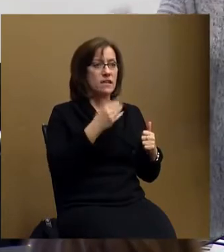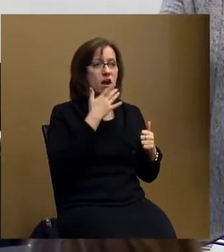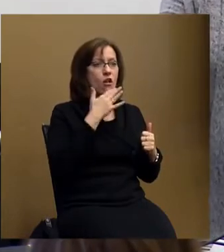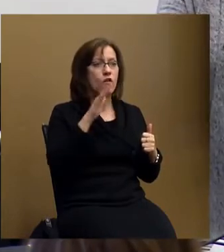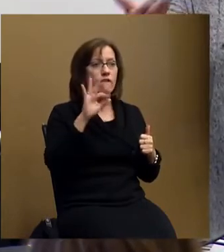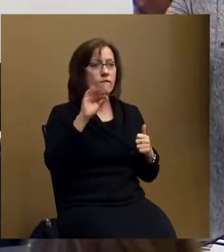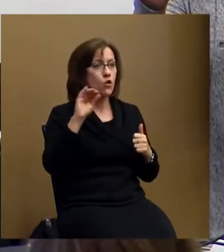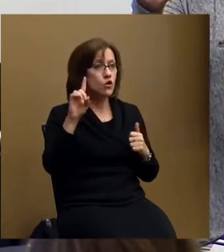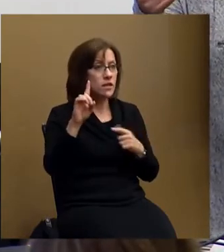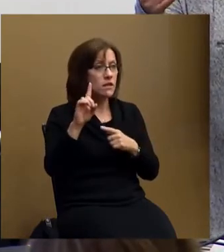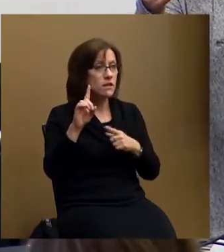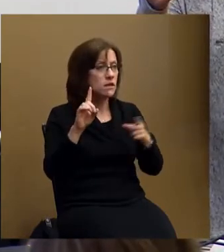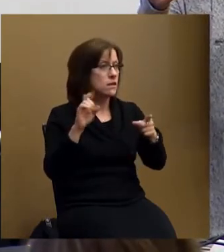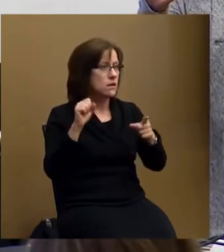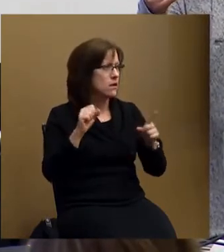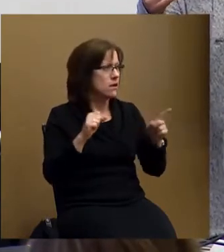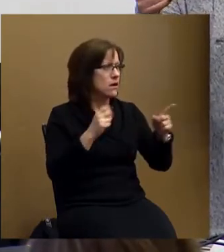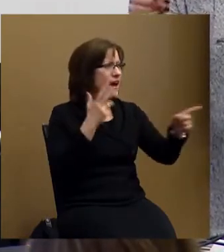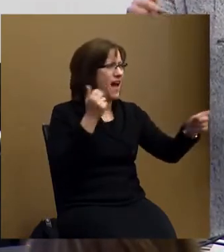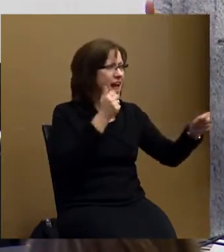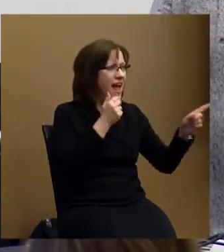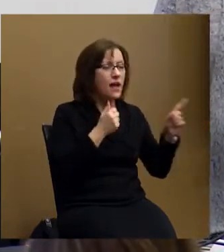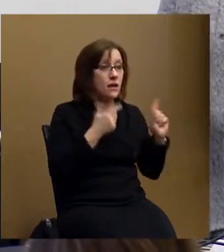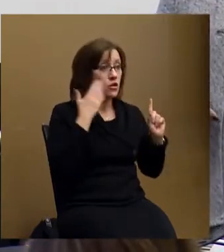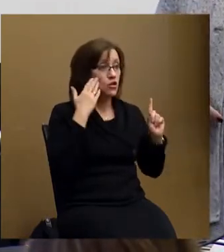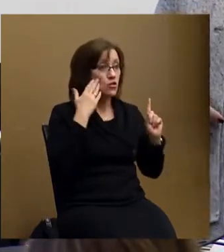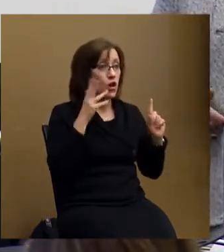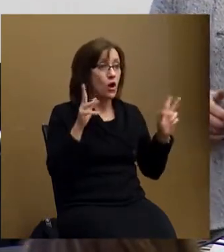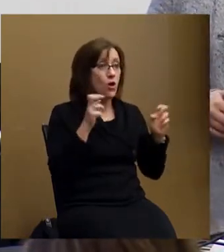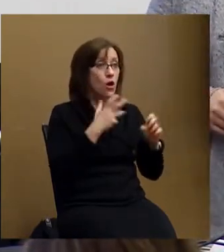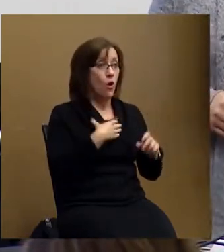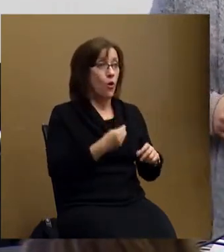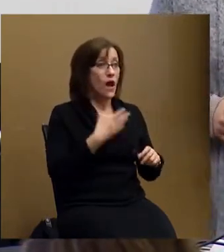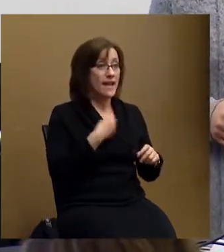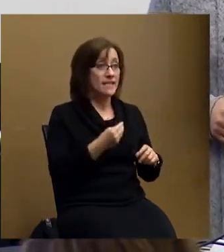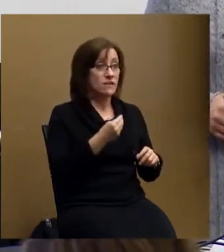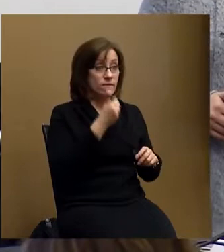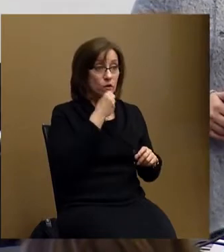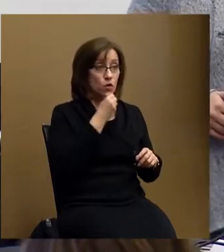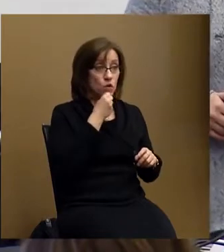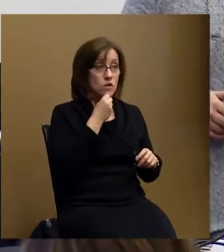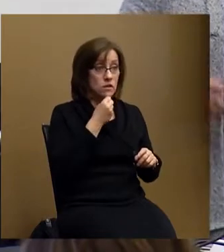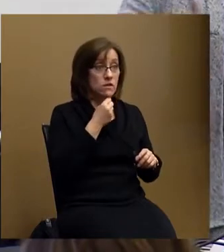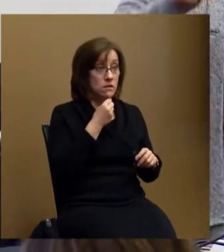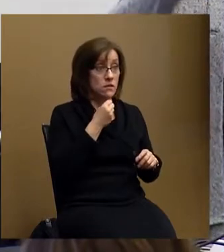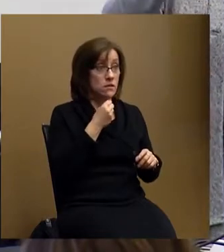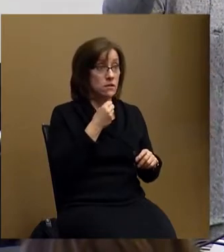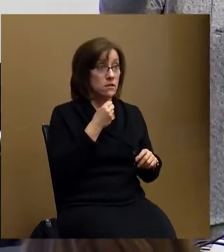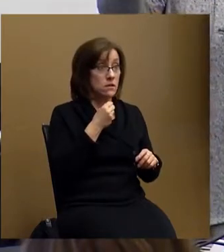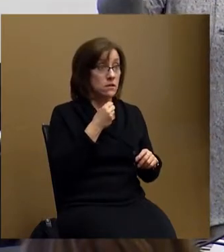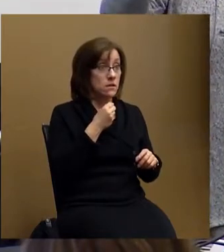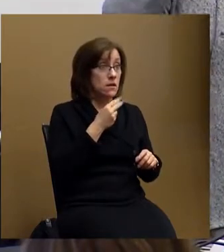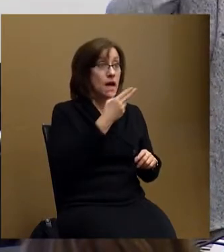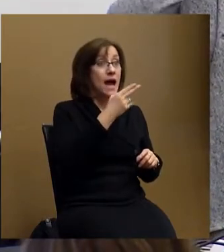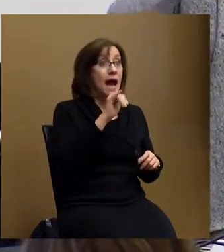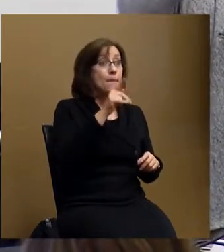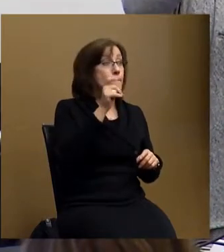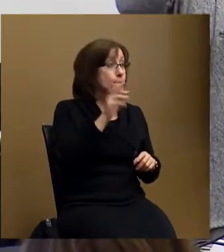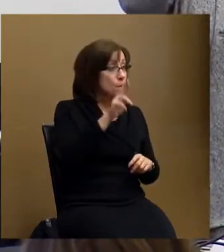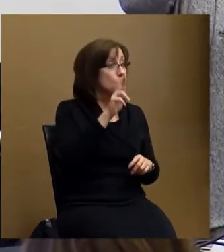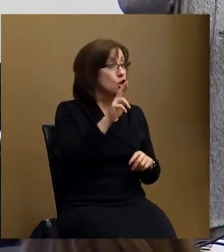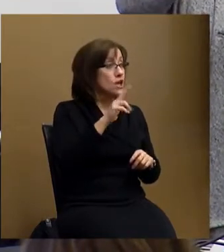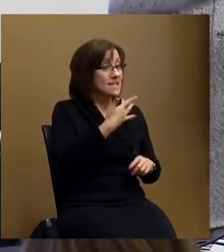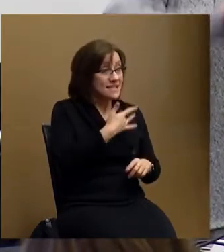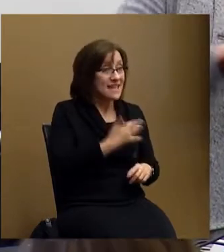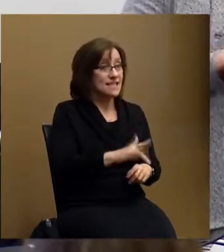You got see people laugh. You all know white food eater. Yeah. Those are your hypersensitive oral